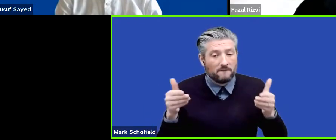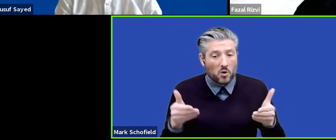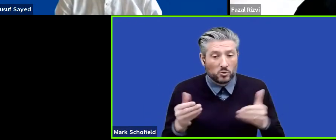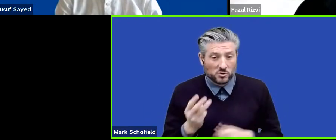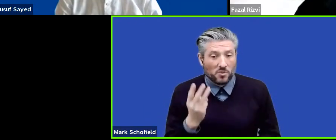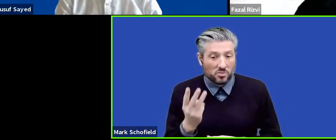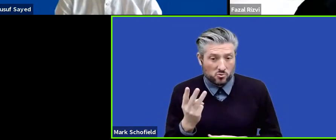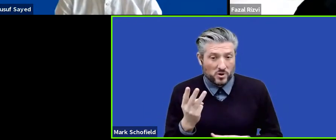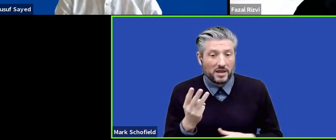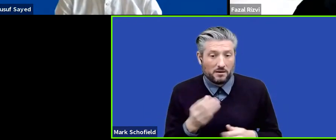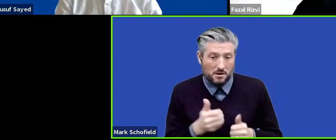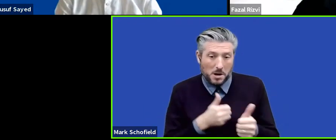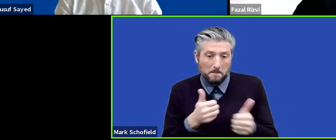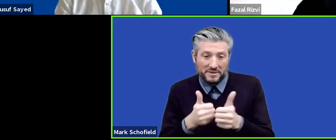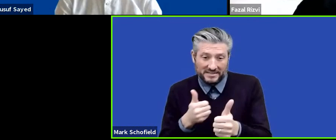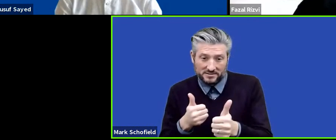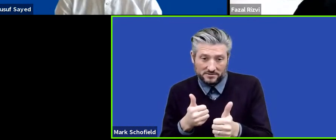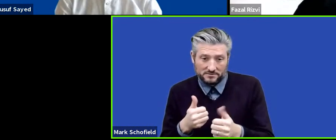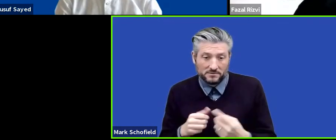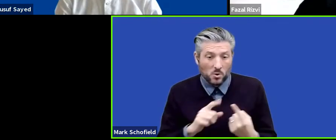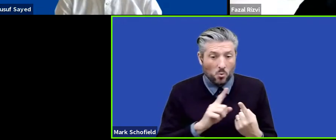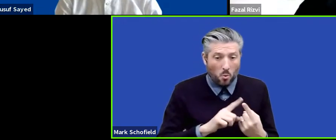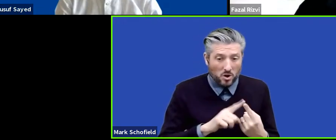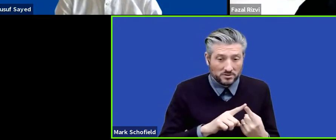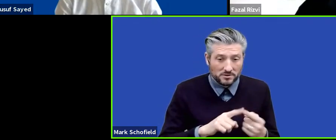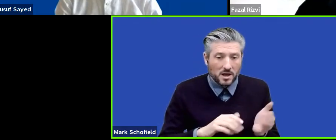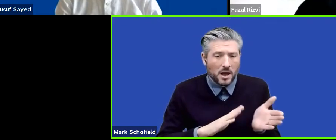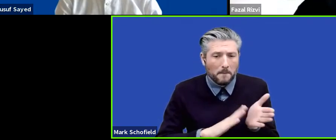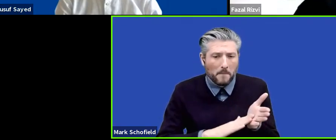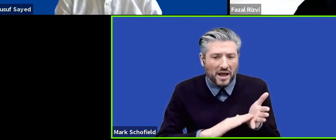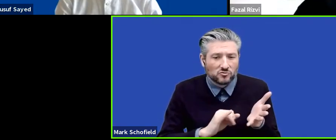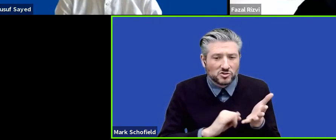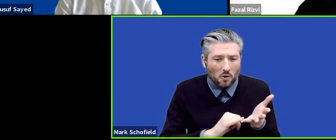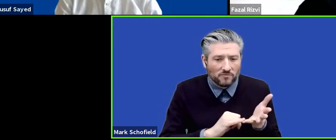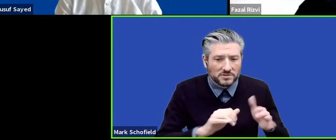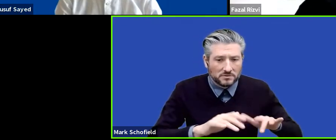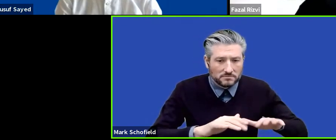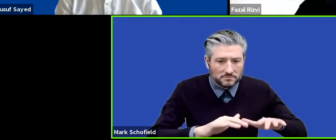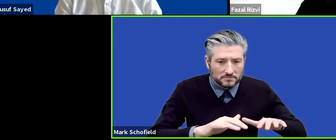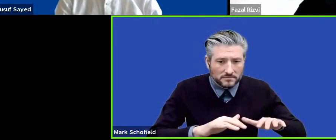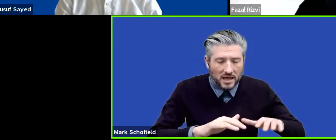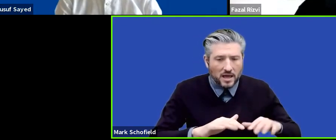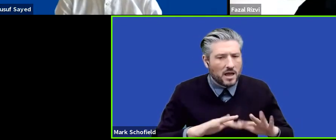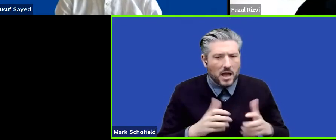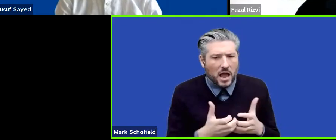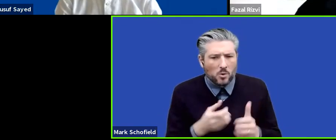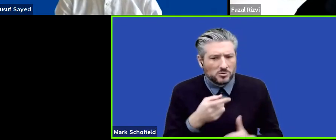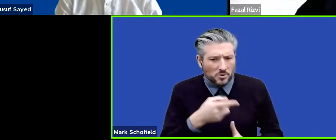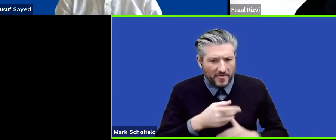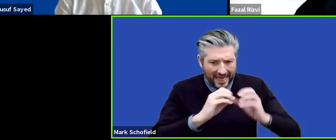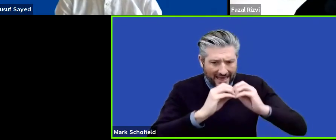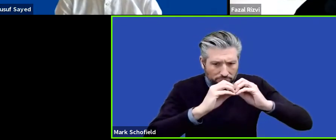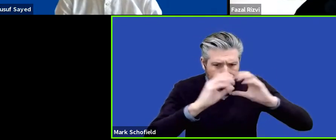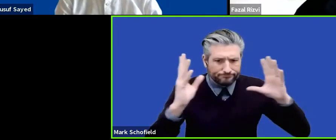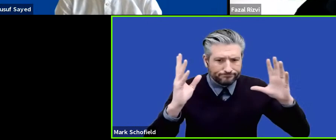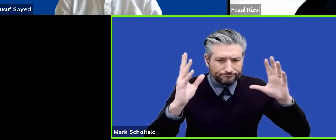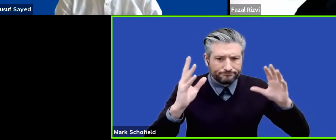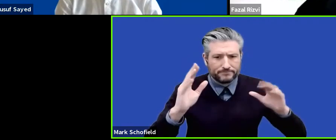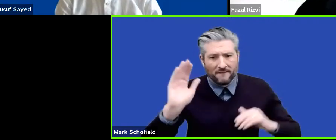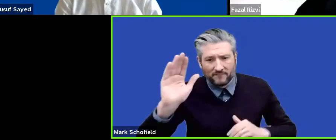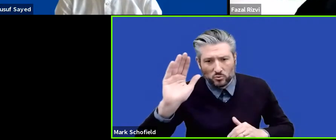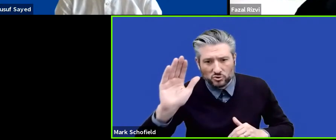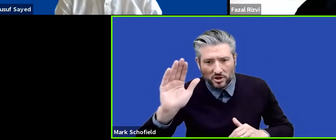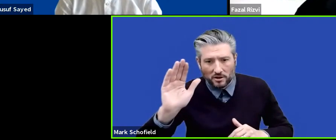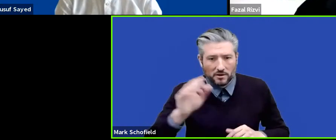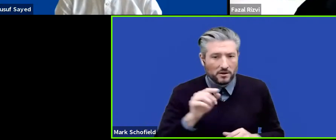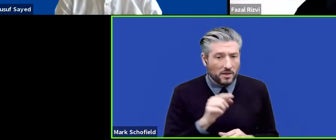they are preparing and imagining post-COVID future, and how is it that they are trying to organize themselves